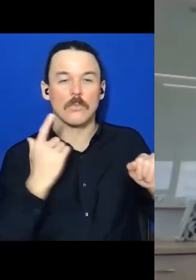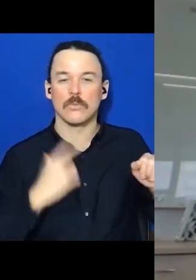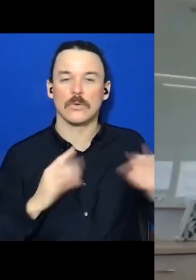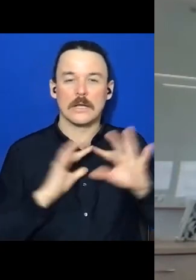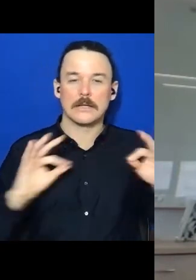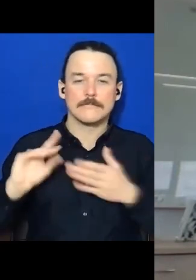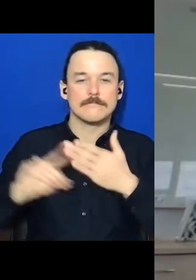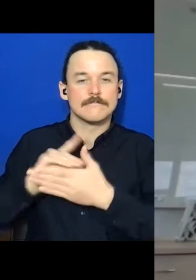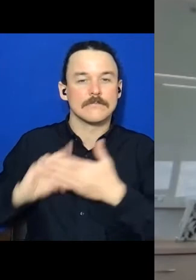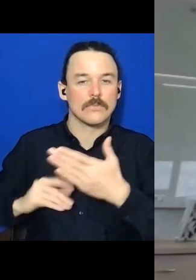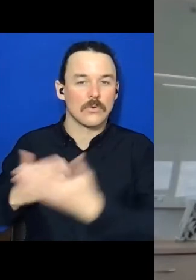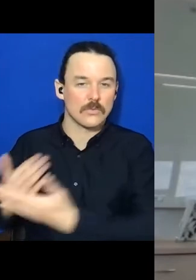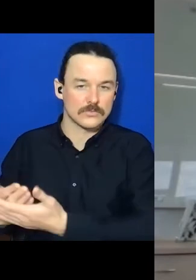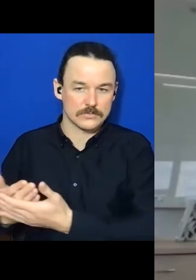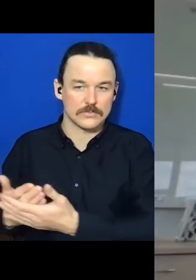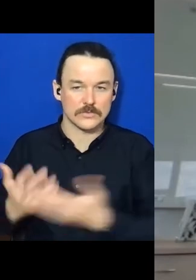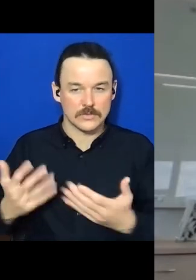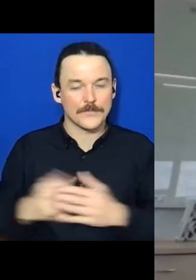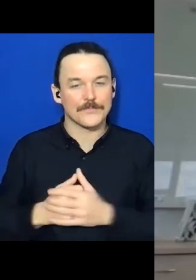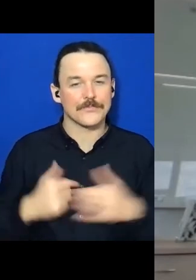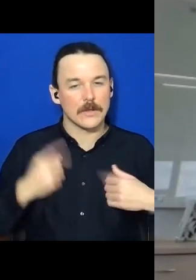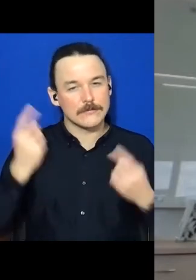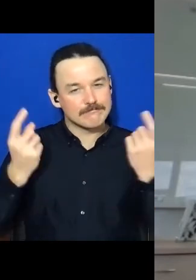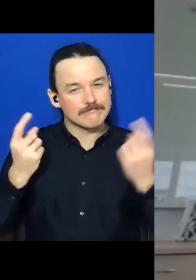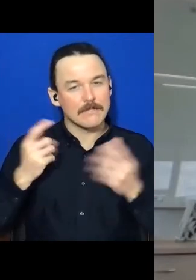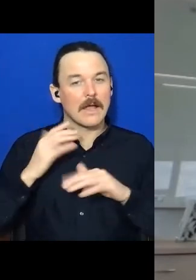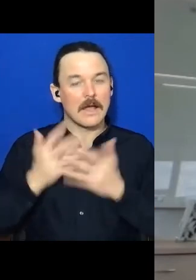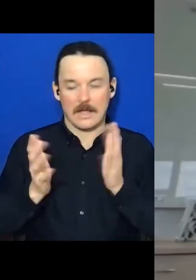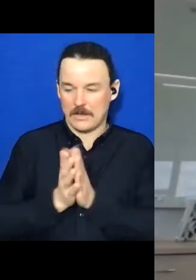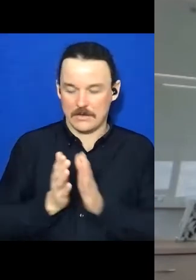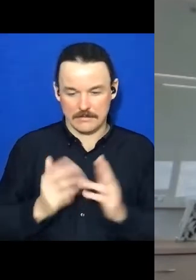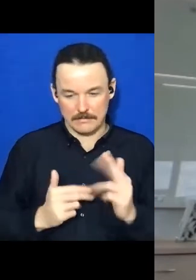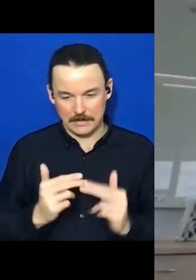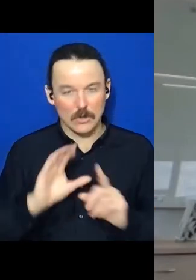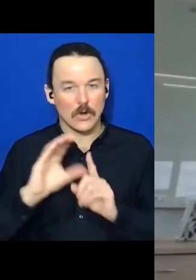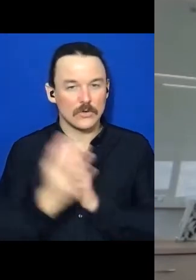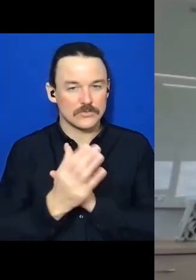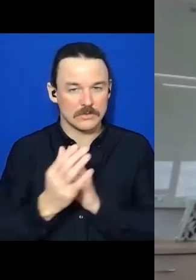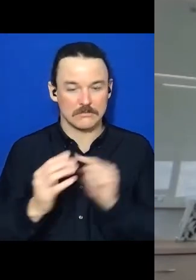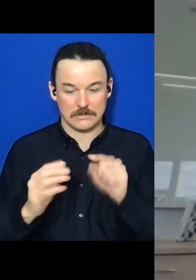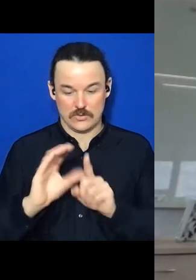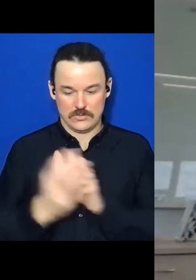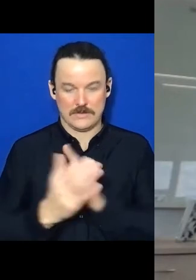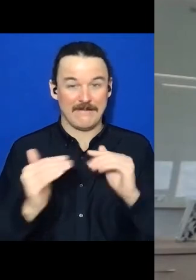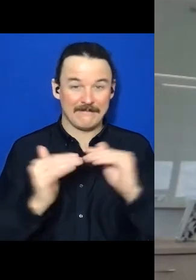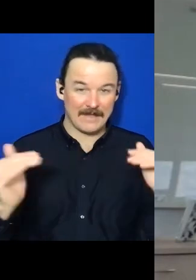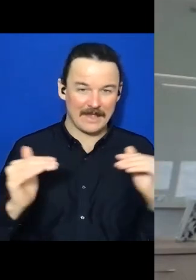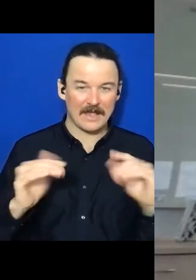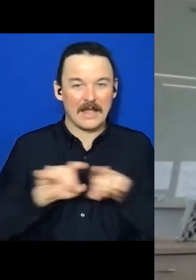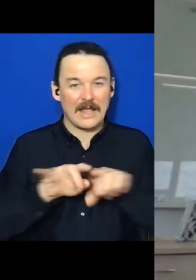of an organisation that is fair, is equal, and that people have the trust and confidence.